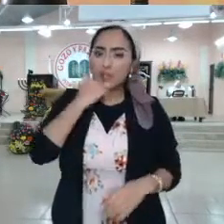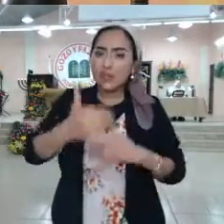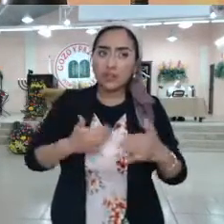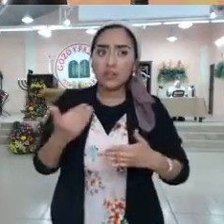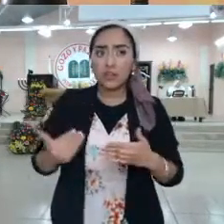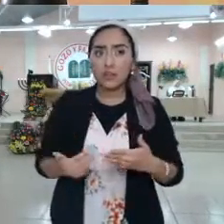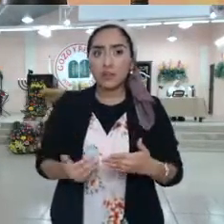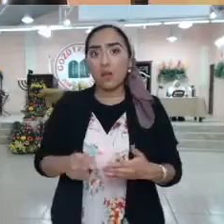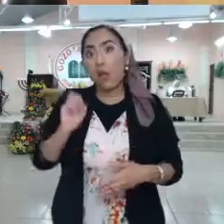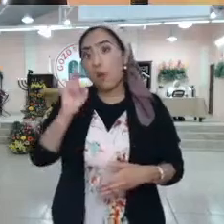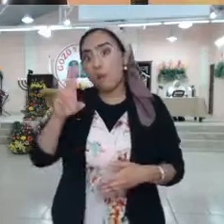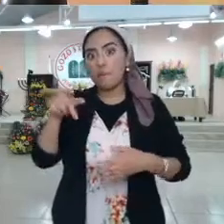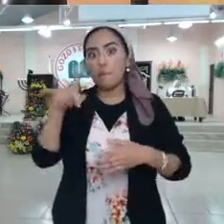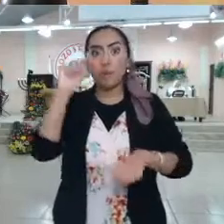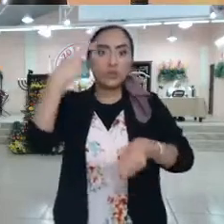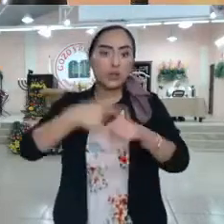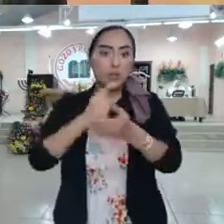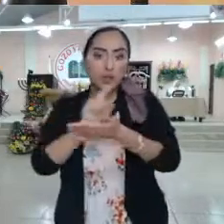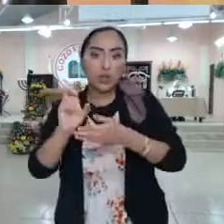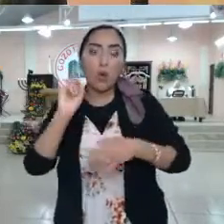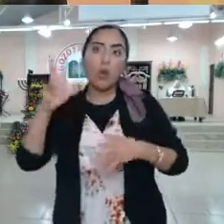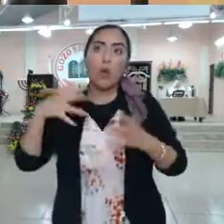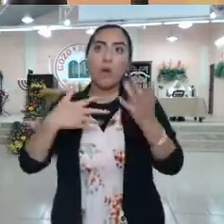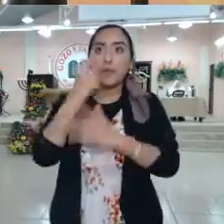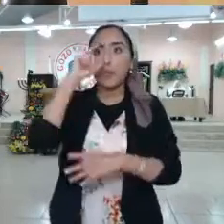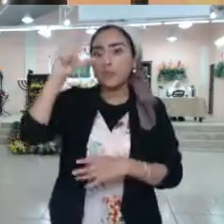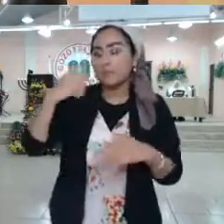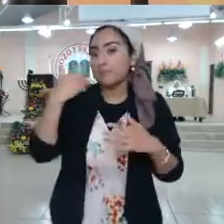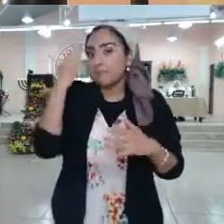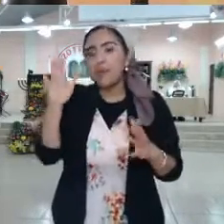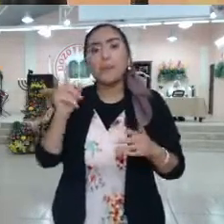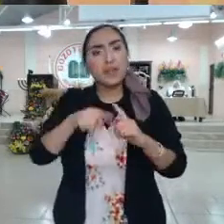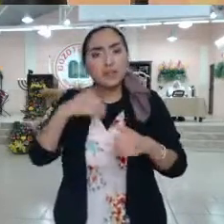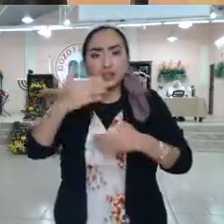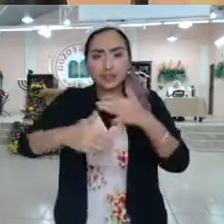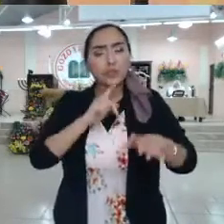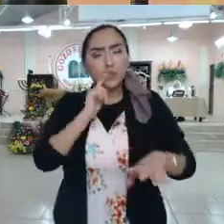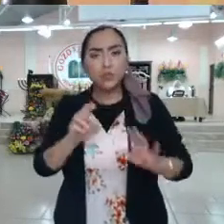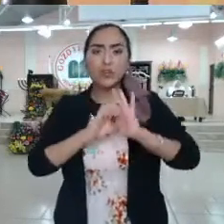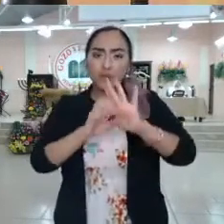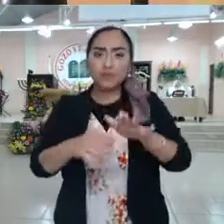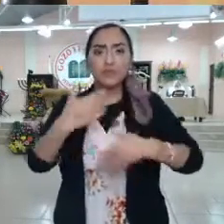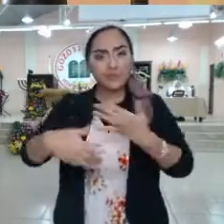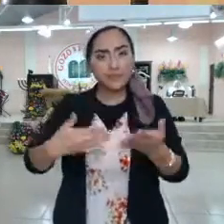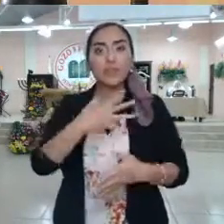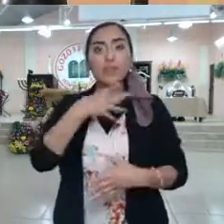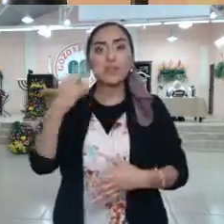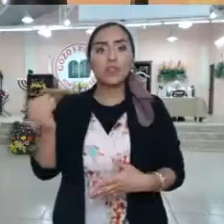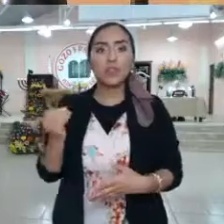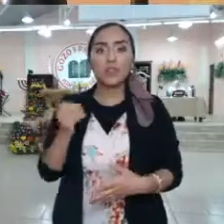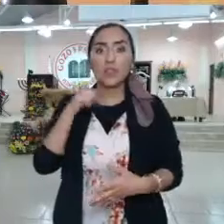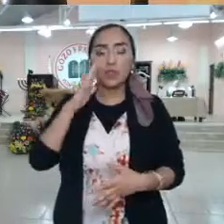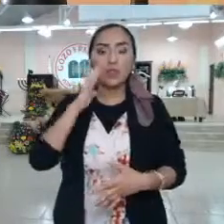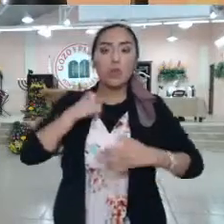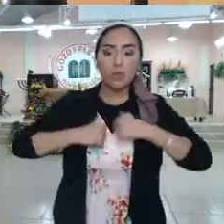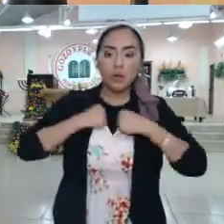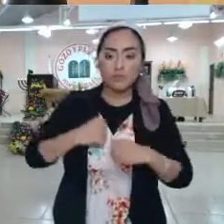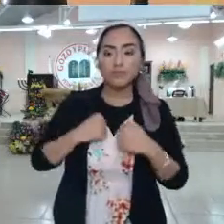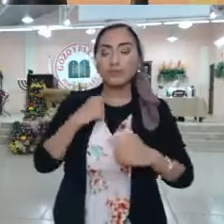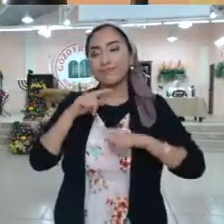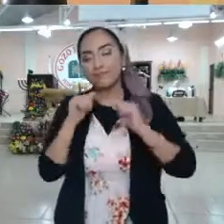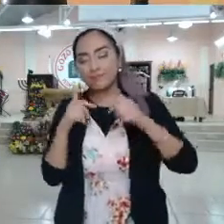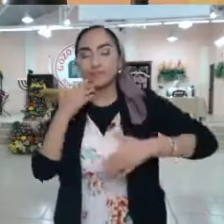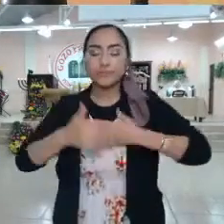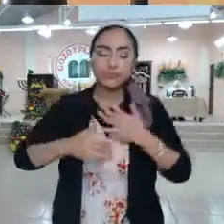it can be every day, or every week, or every Rosh Chodesh. I don't know, something. But may it be symbolic. Then you take a